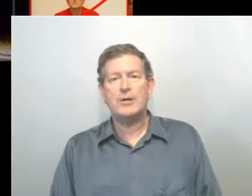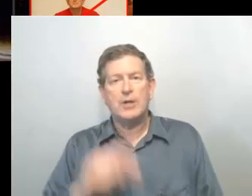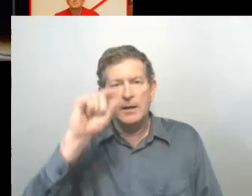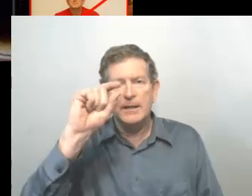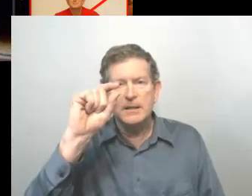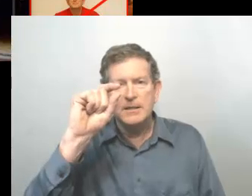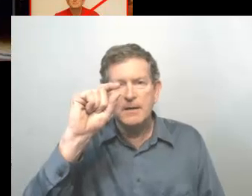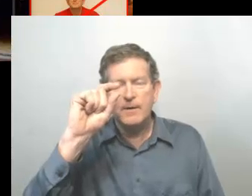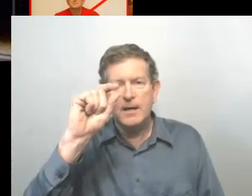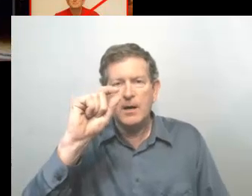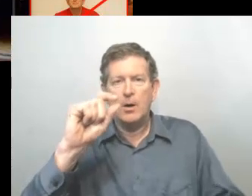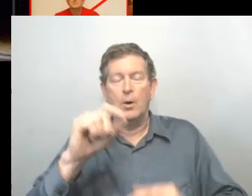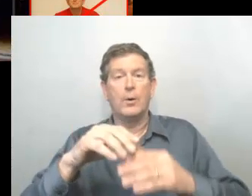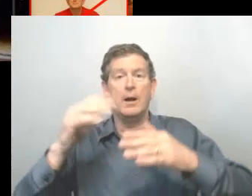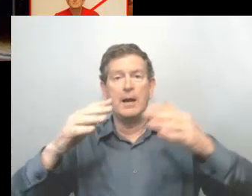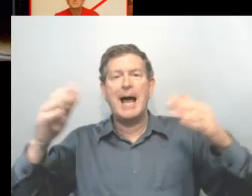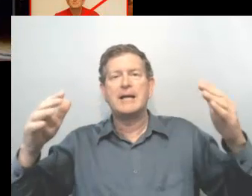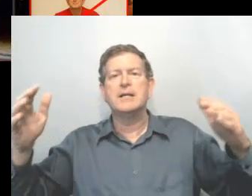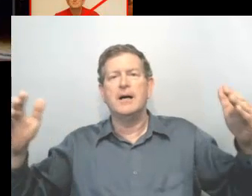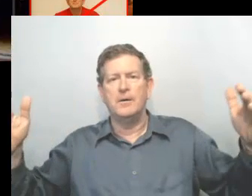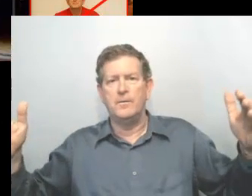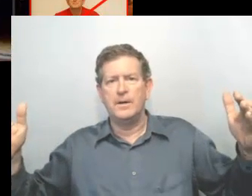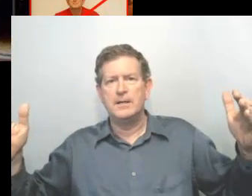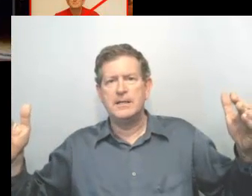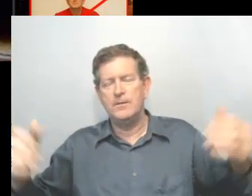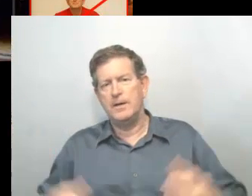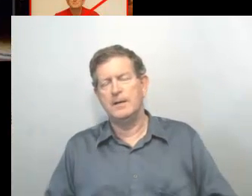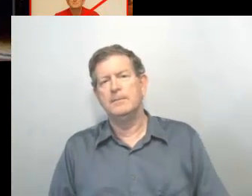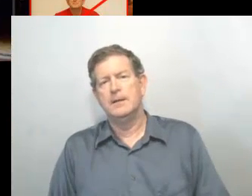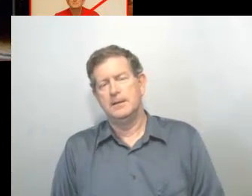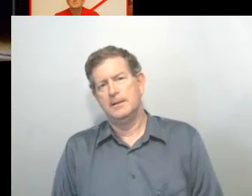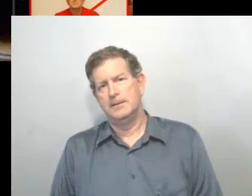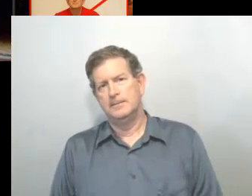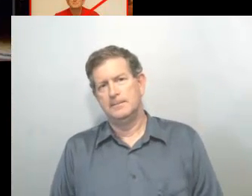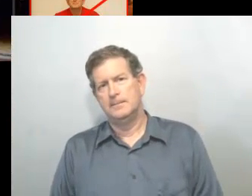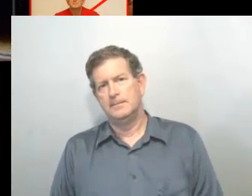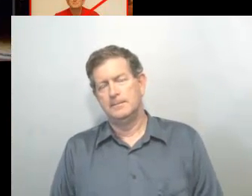Do you watch a little TV or a lot of TV?